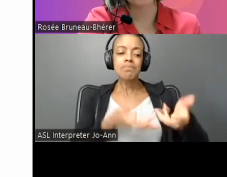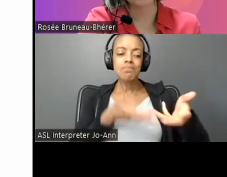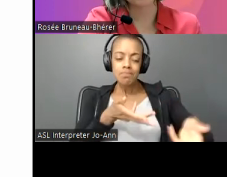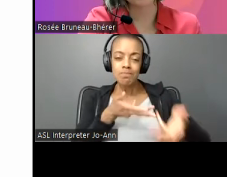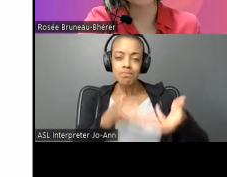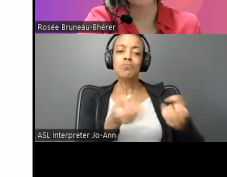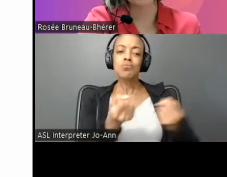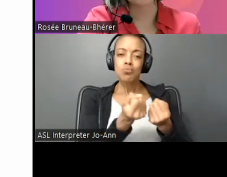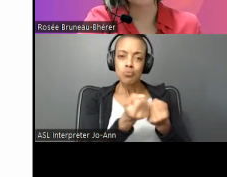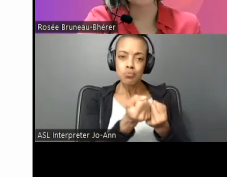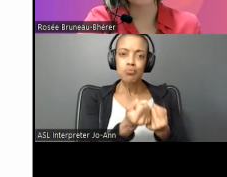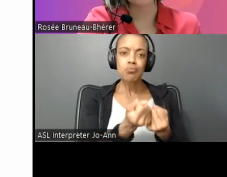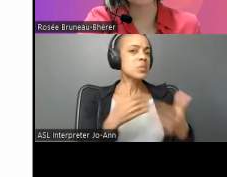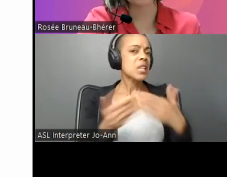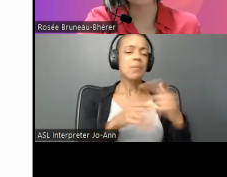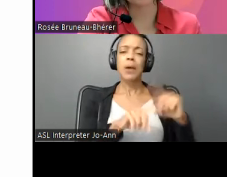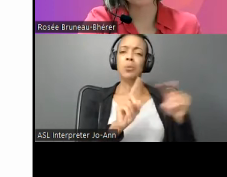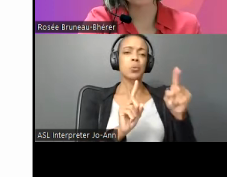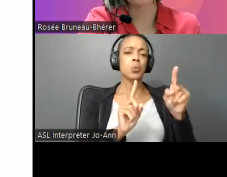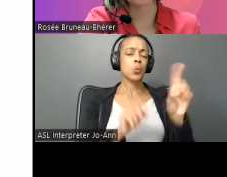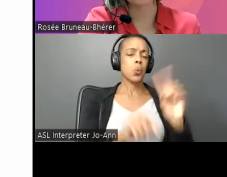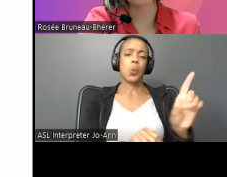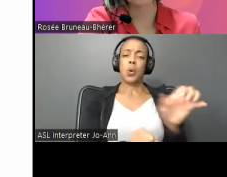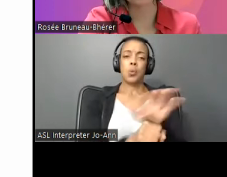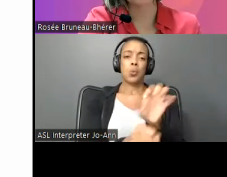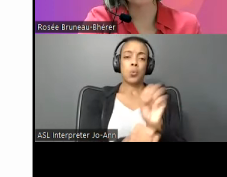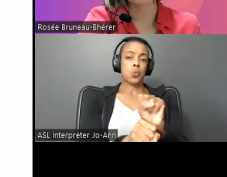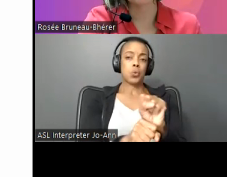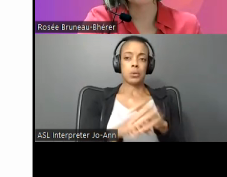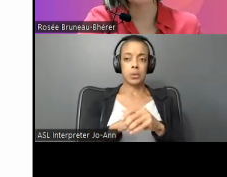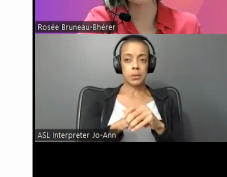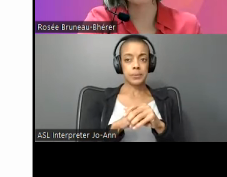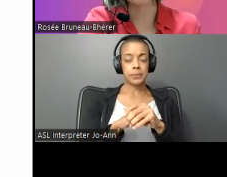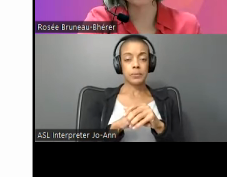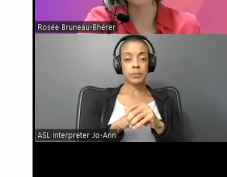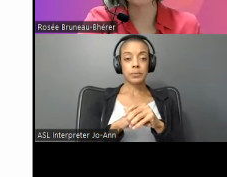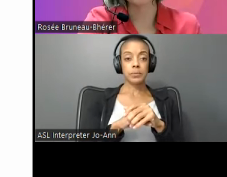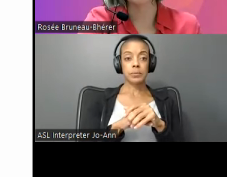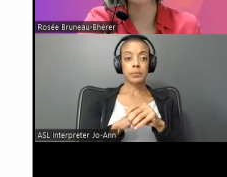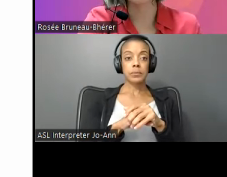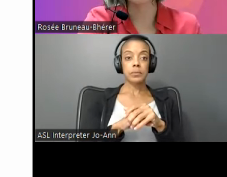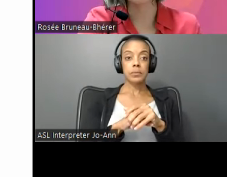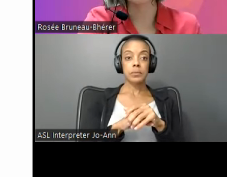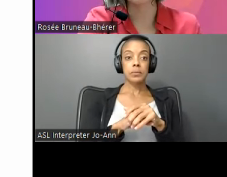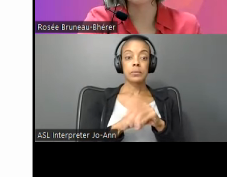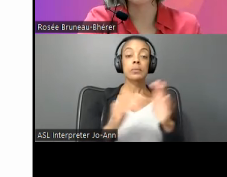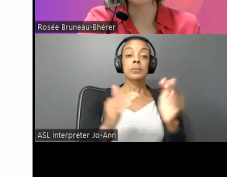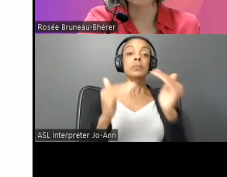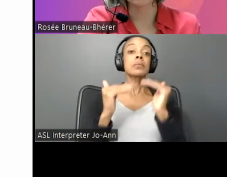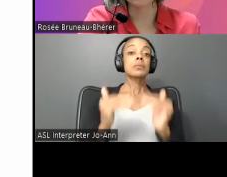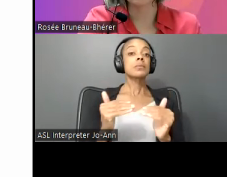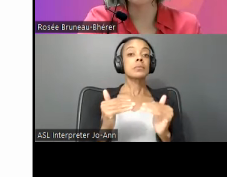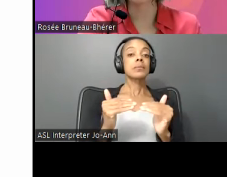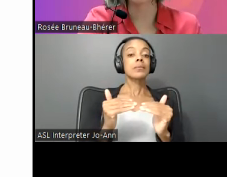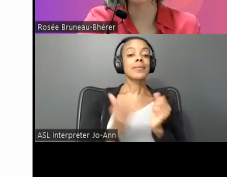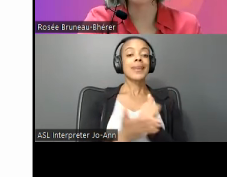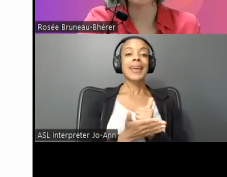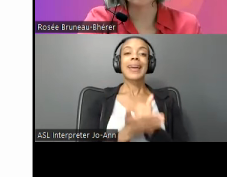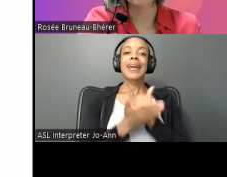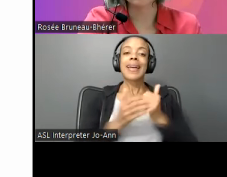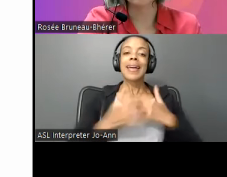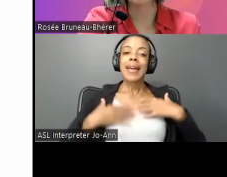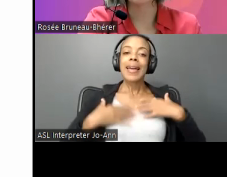matter where we work? And finally, can we foster healthy empowerment? In a